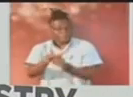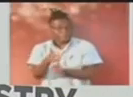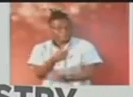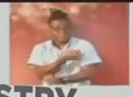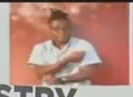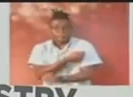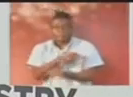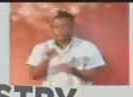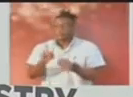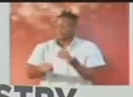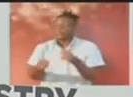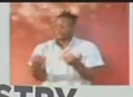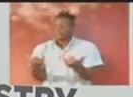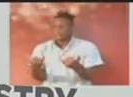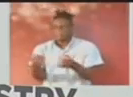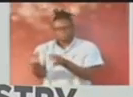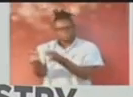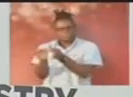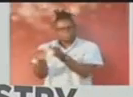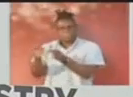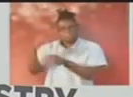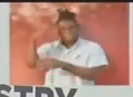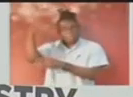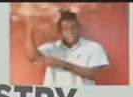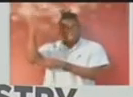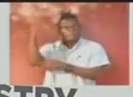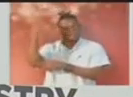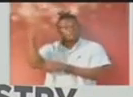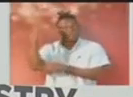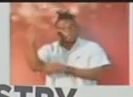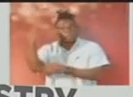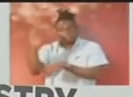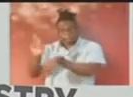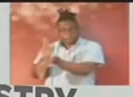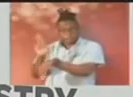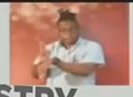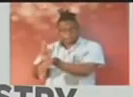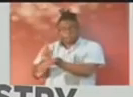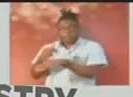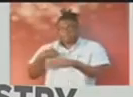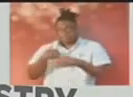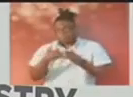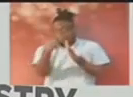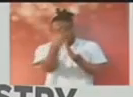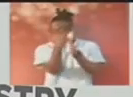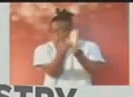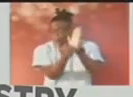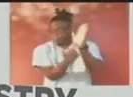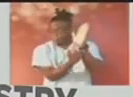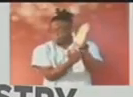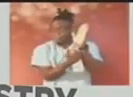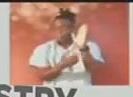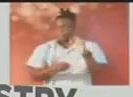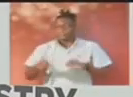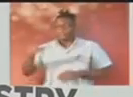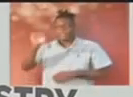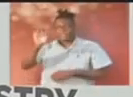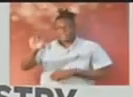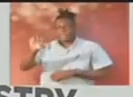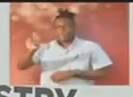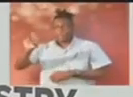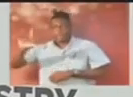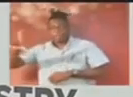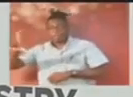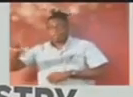the emergency use listing is that is provided by the World Health Organization. I